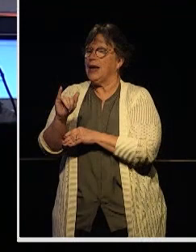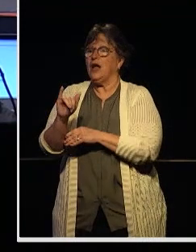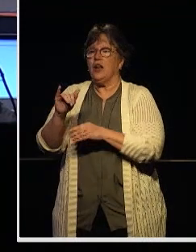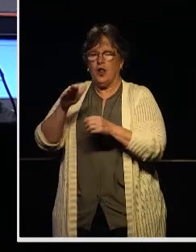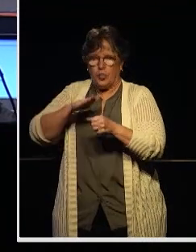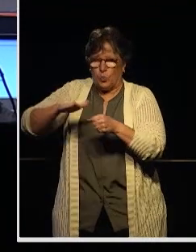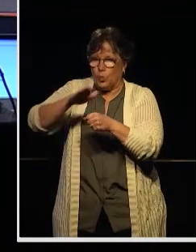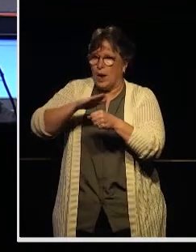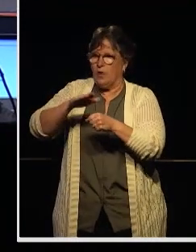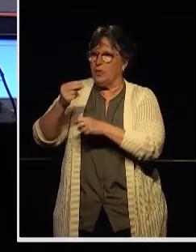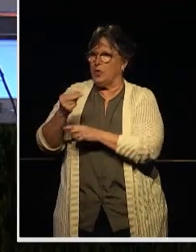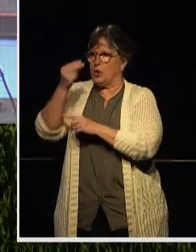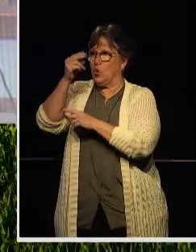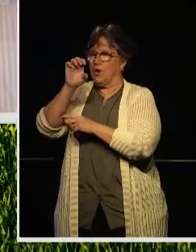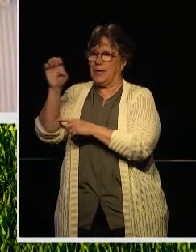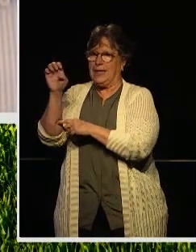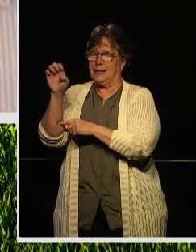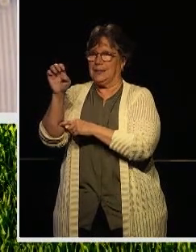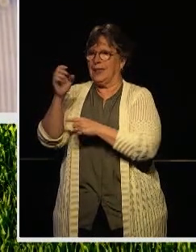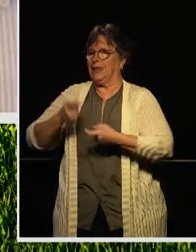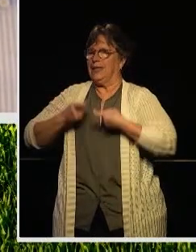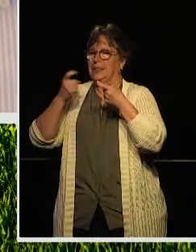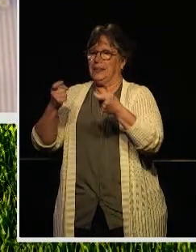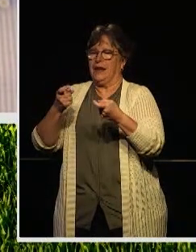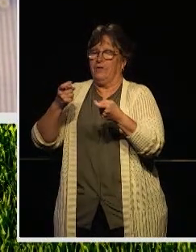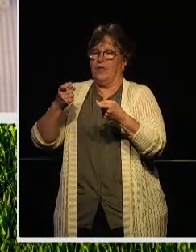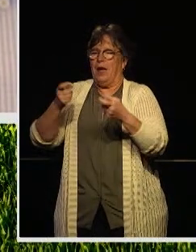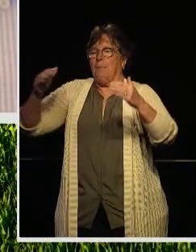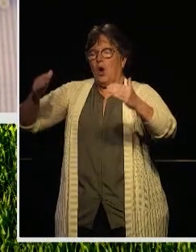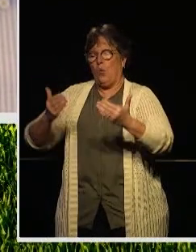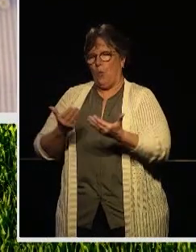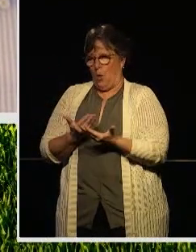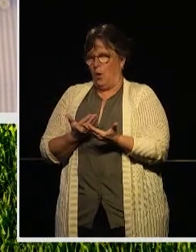a warm welcome. Thank you.